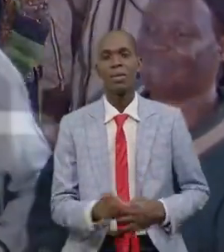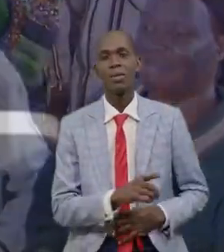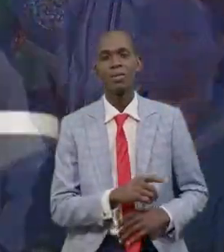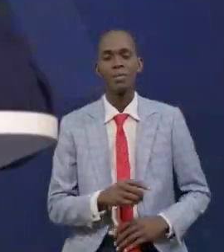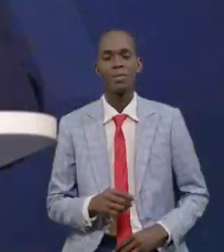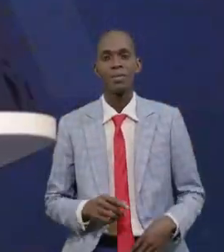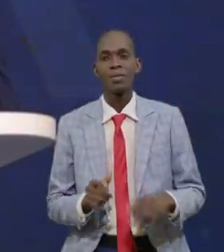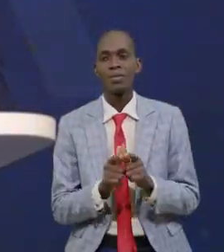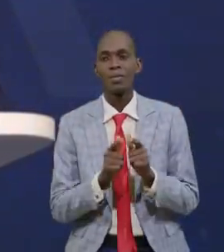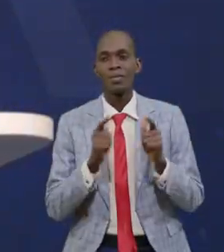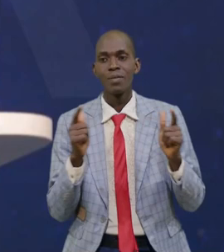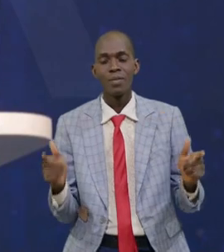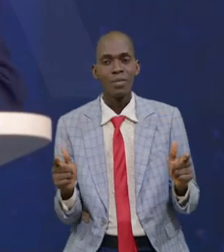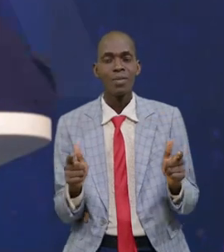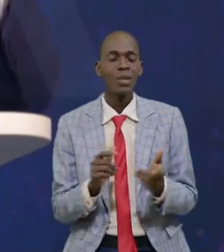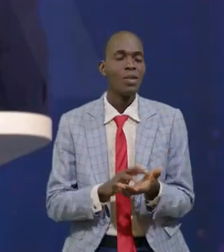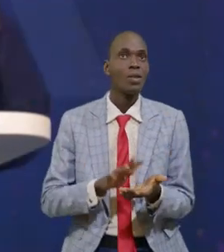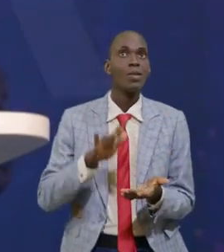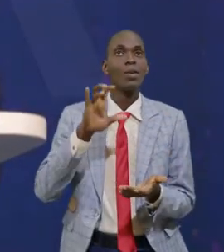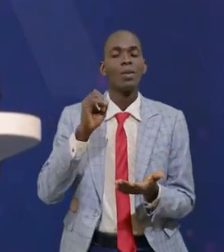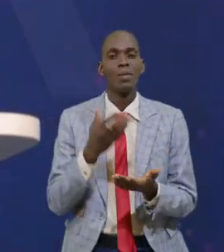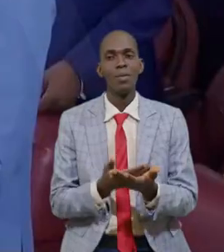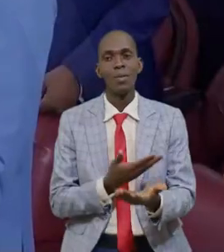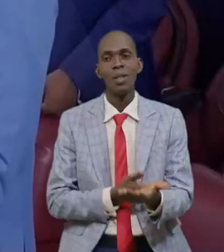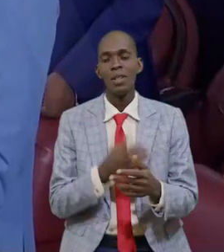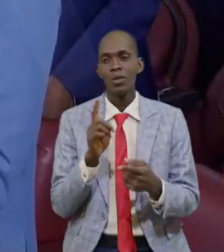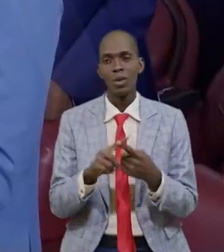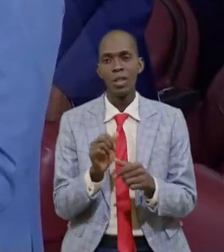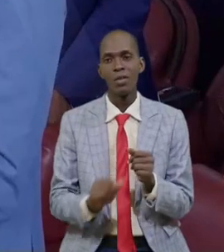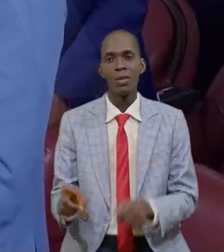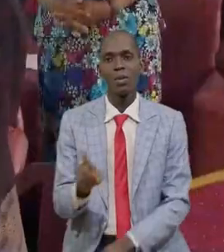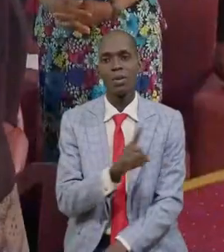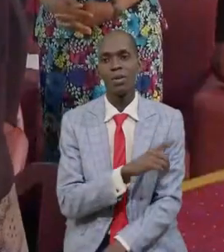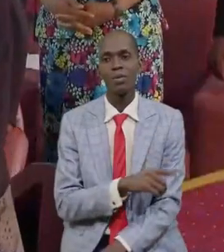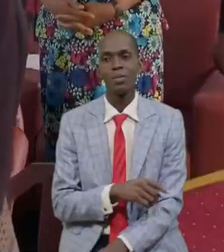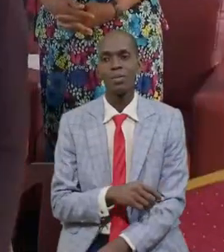Great, glorious morning, everyone.